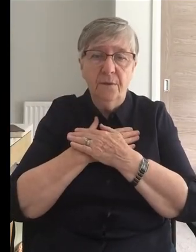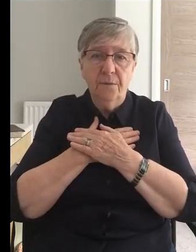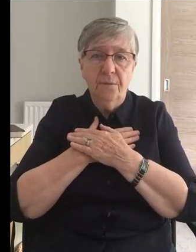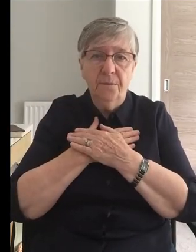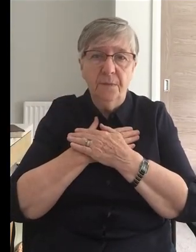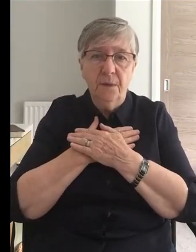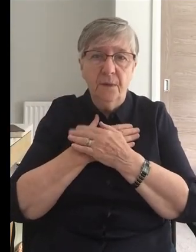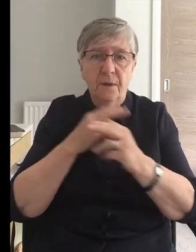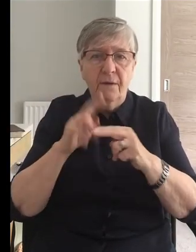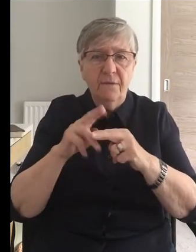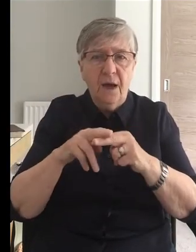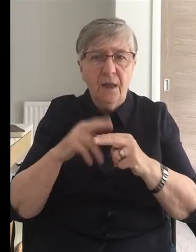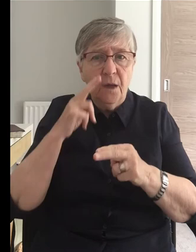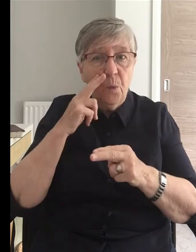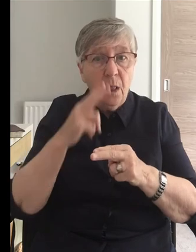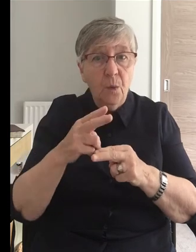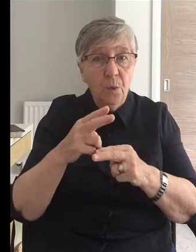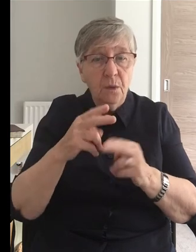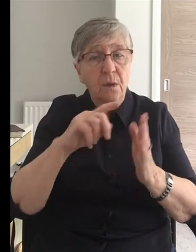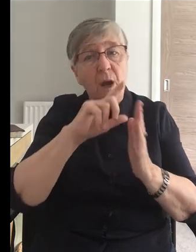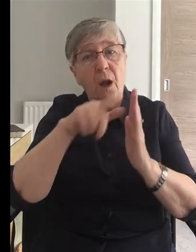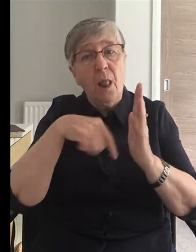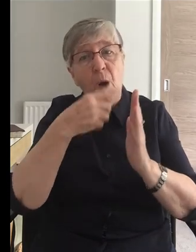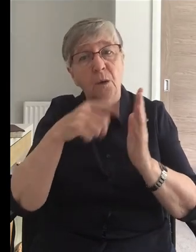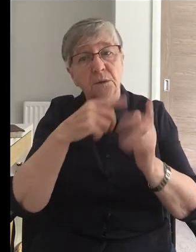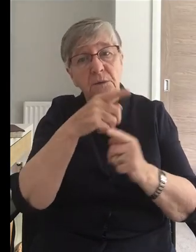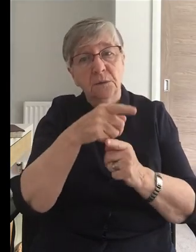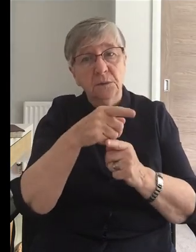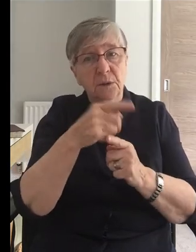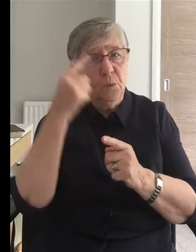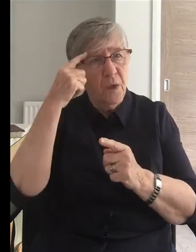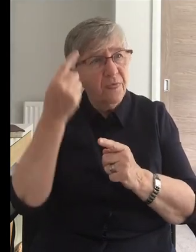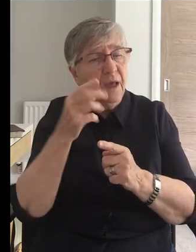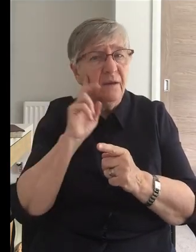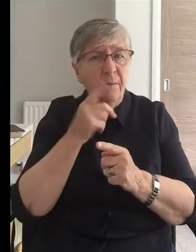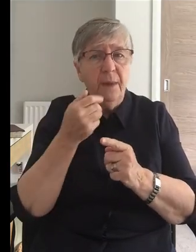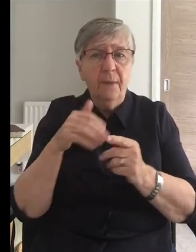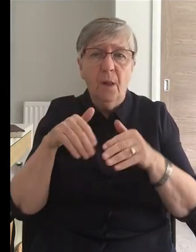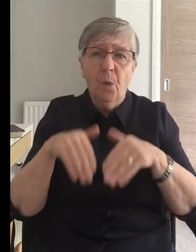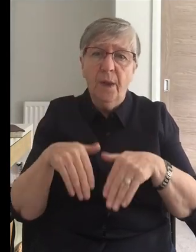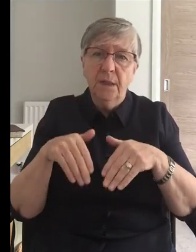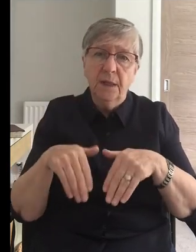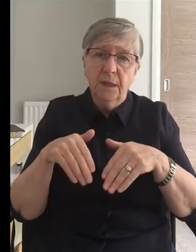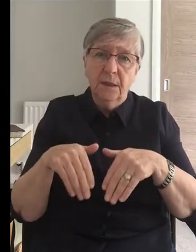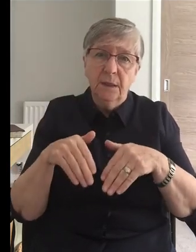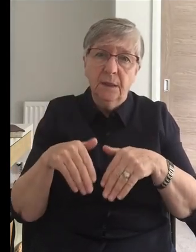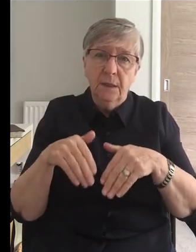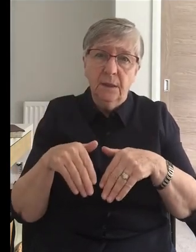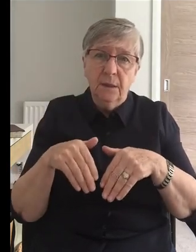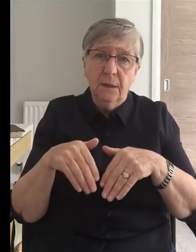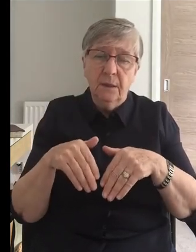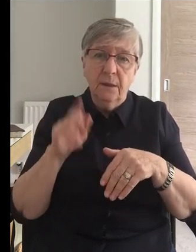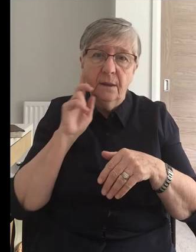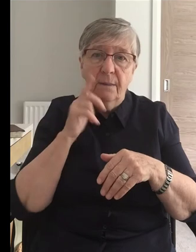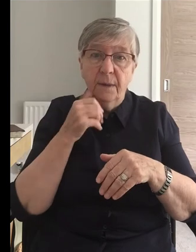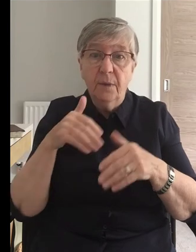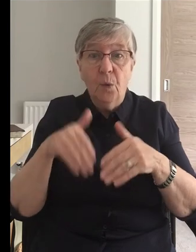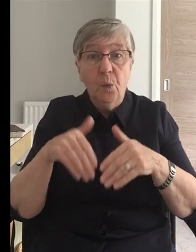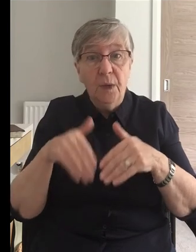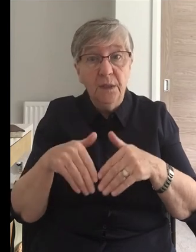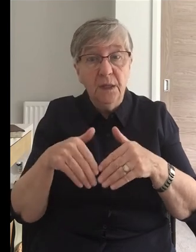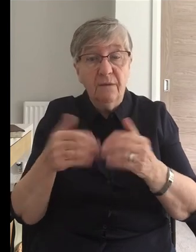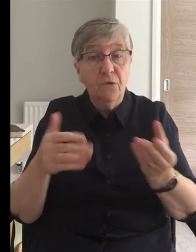Father, we look at our clocks and we think of those who are waiting. Those who are waiting for